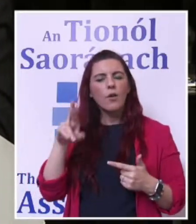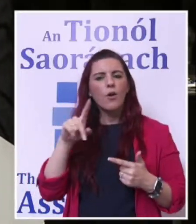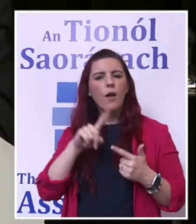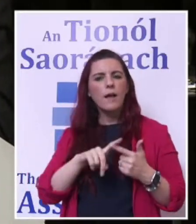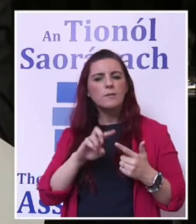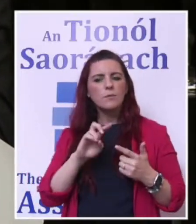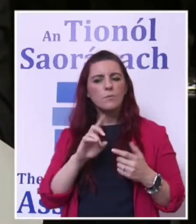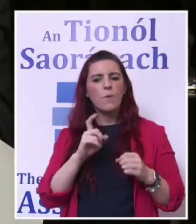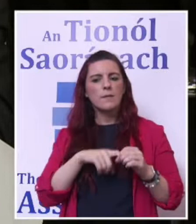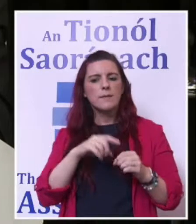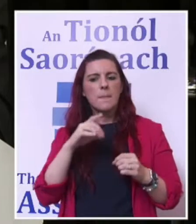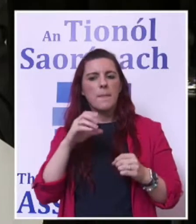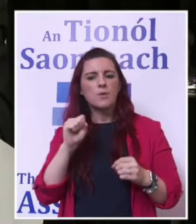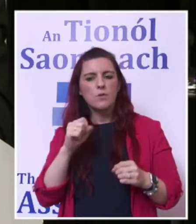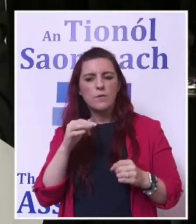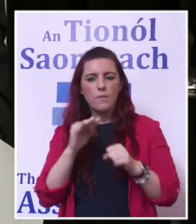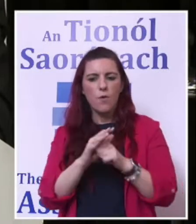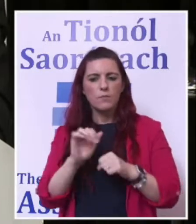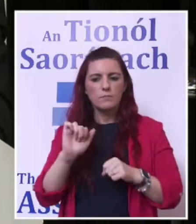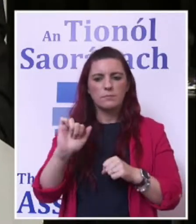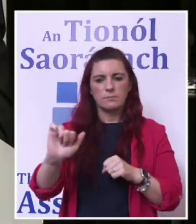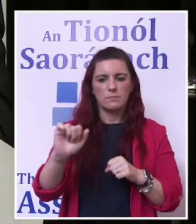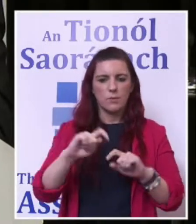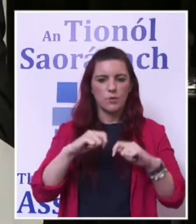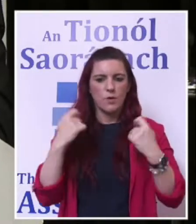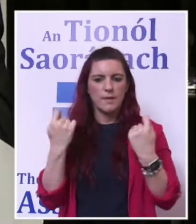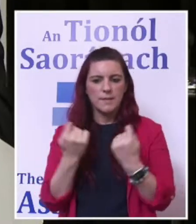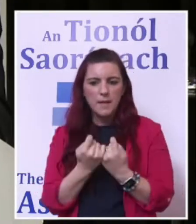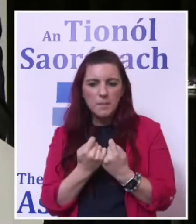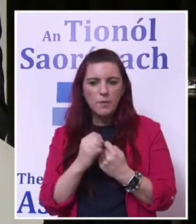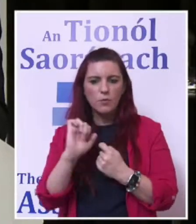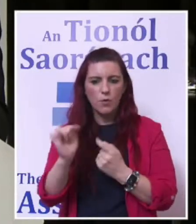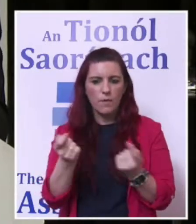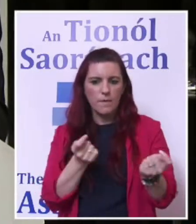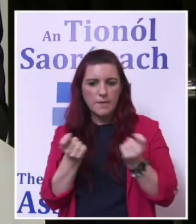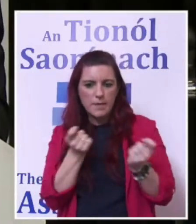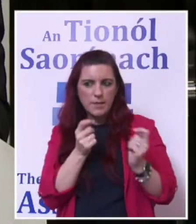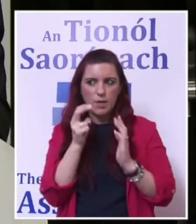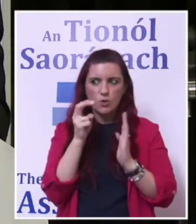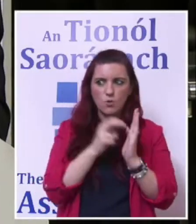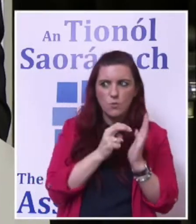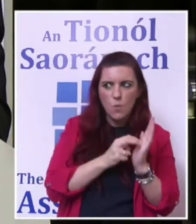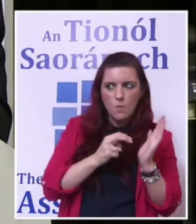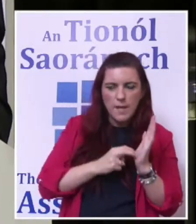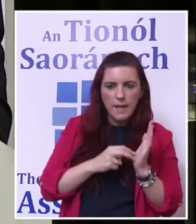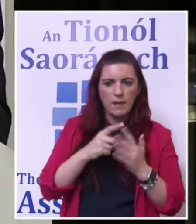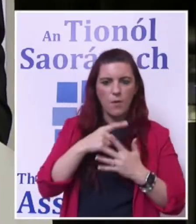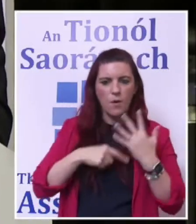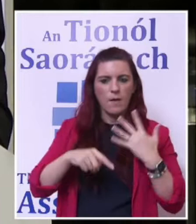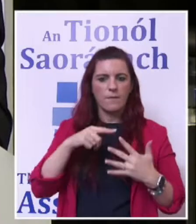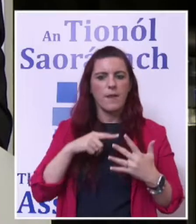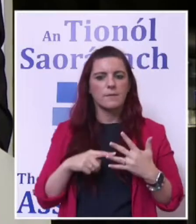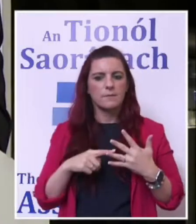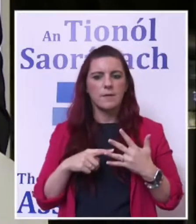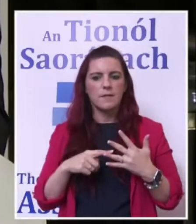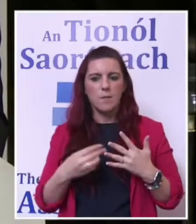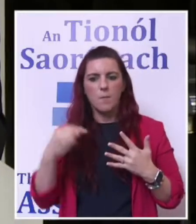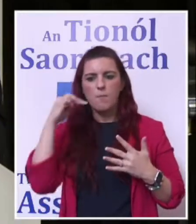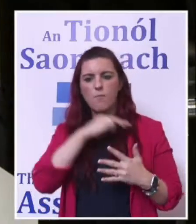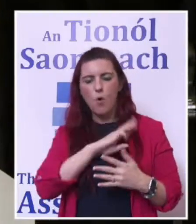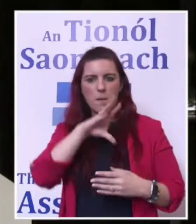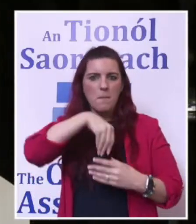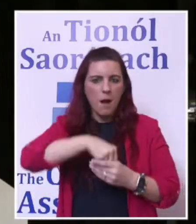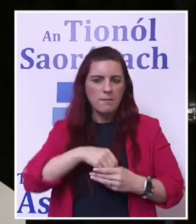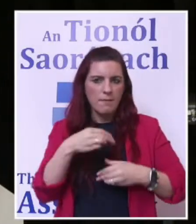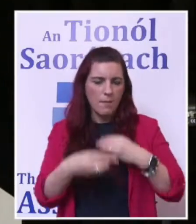Matters for Carol, for your and your teams, your facilitation, your note-taking. It's a critical part of the deliberative